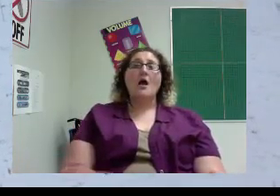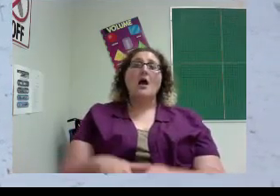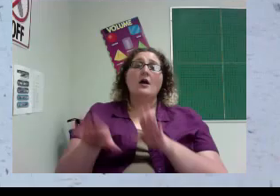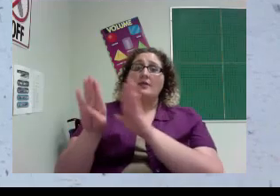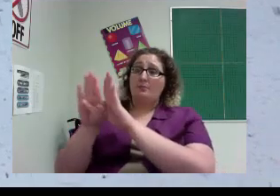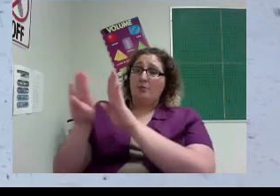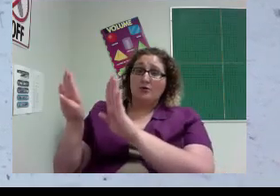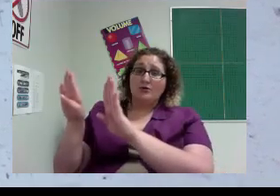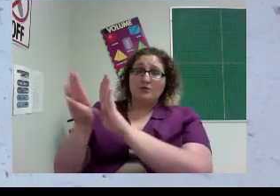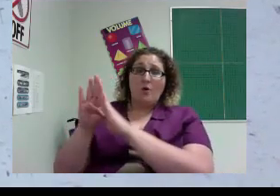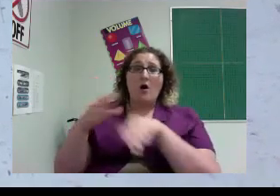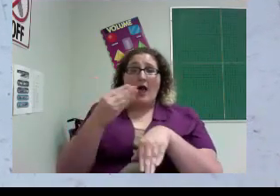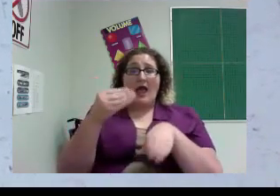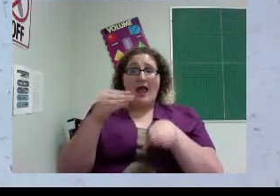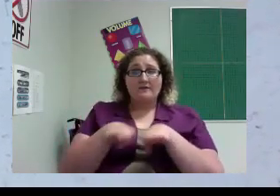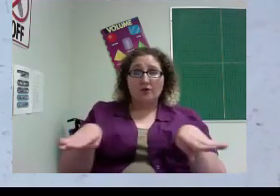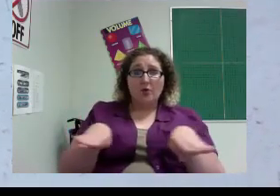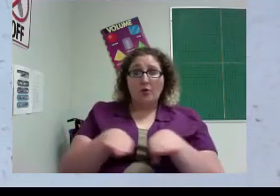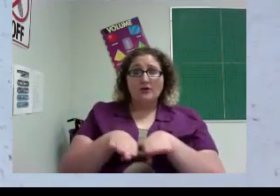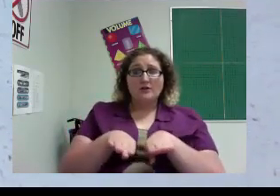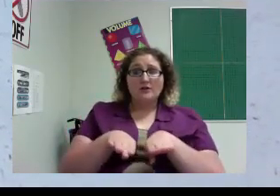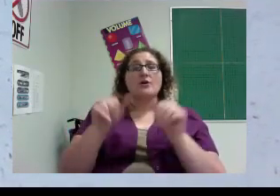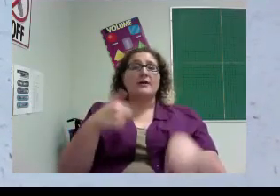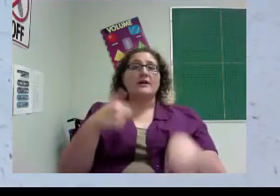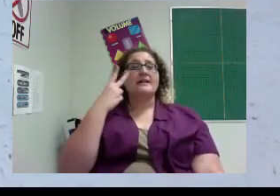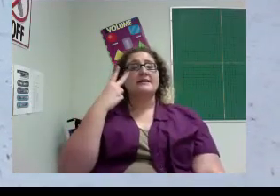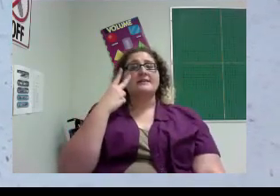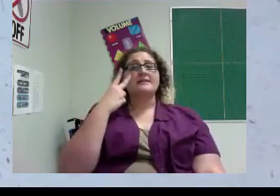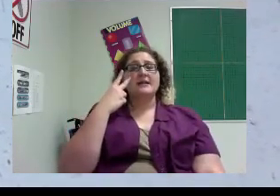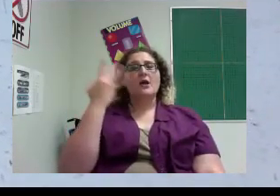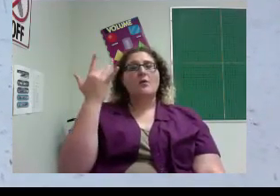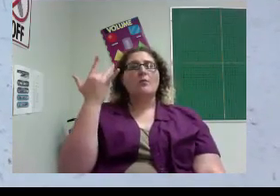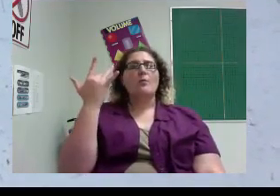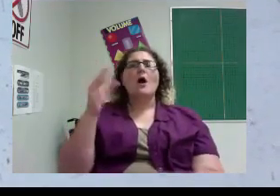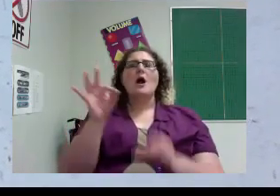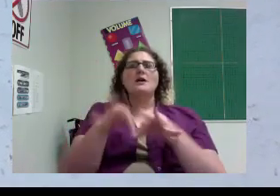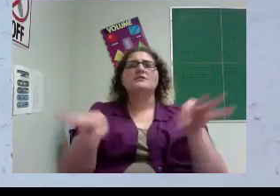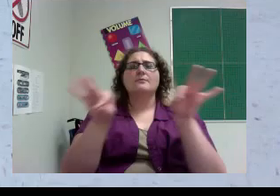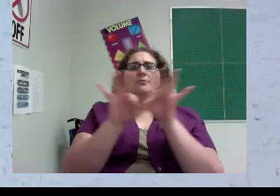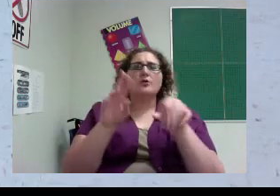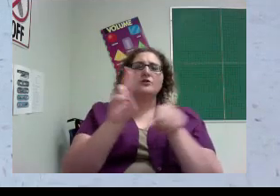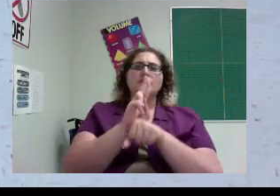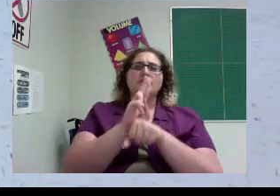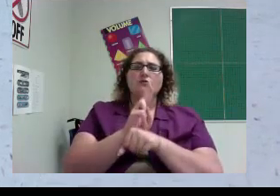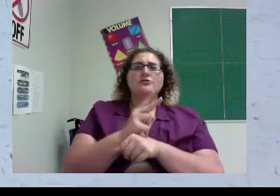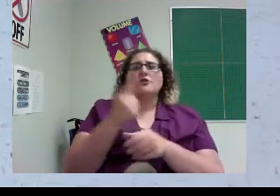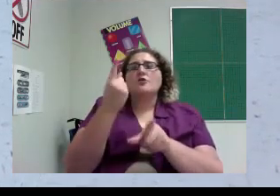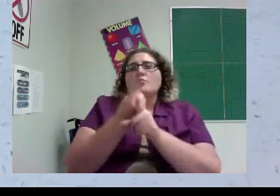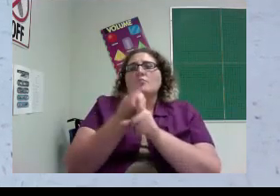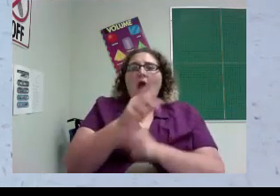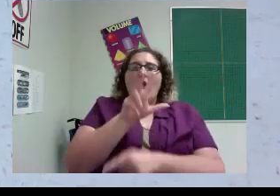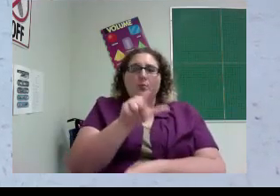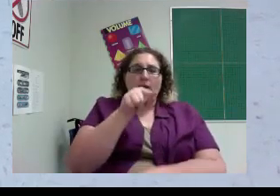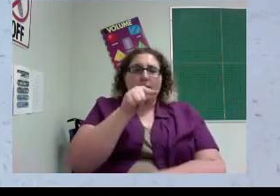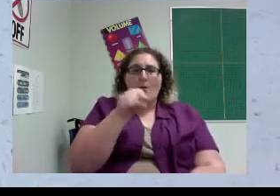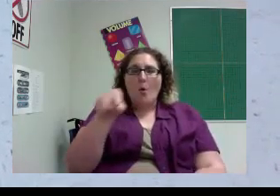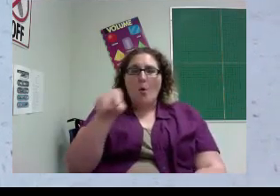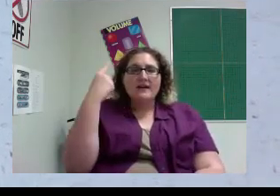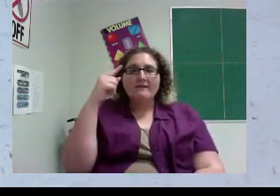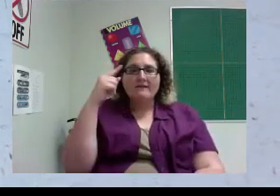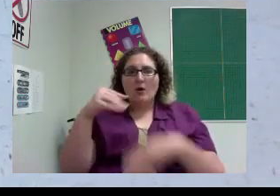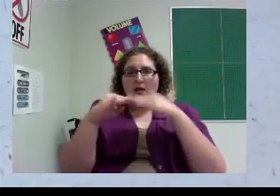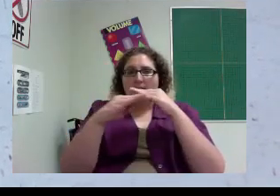Okay, I put points on the wall and on the floor so that you can see why it's important that we use the right